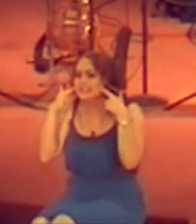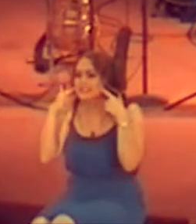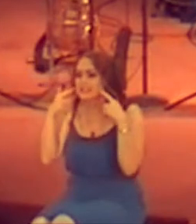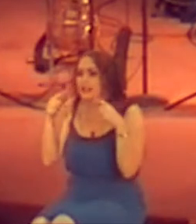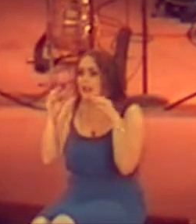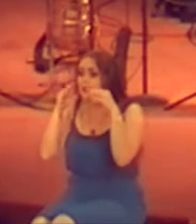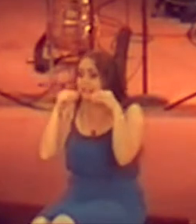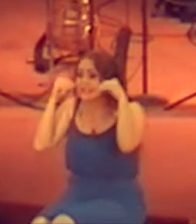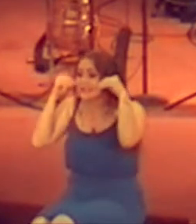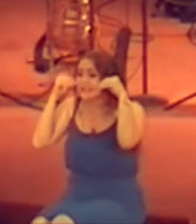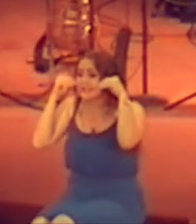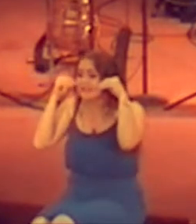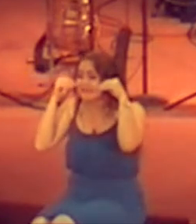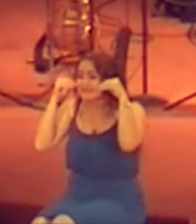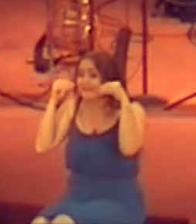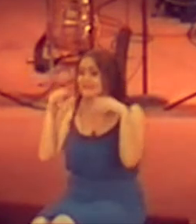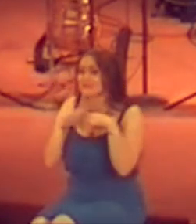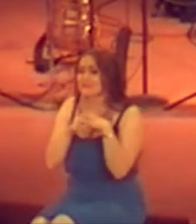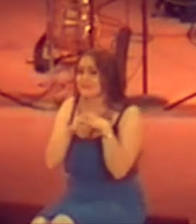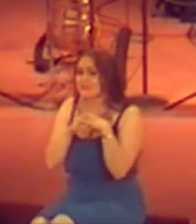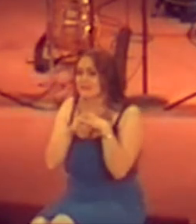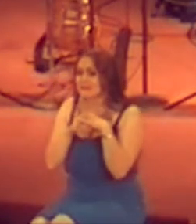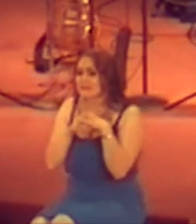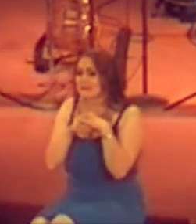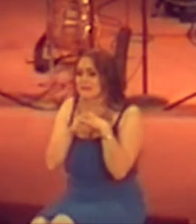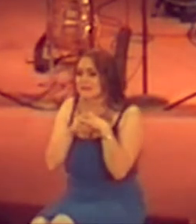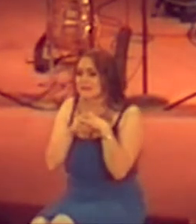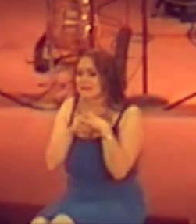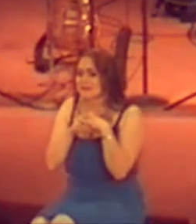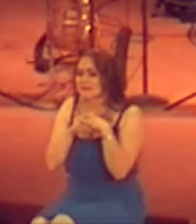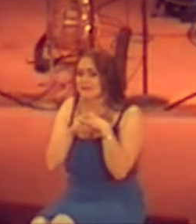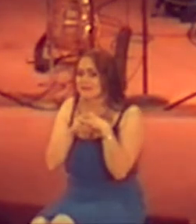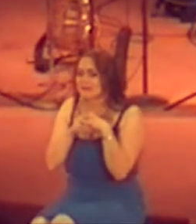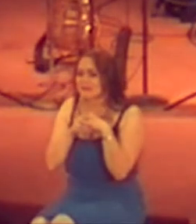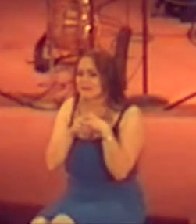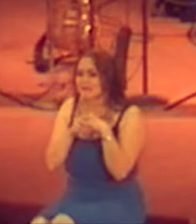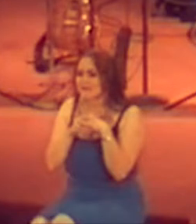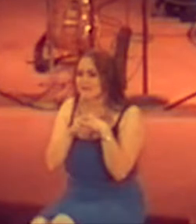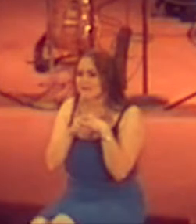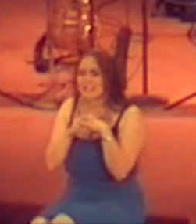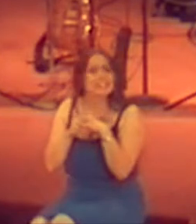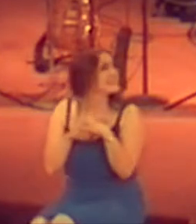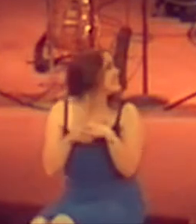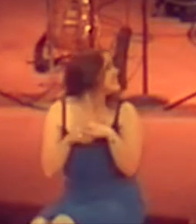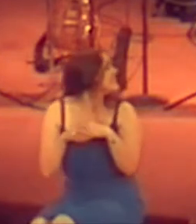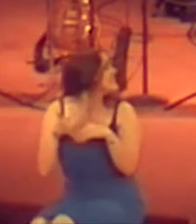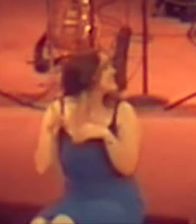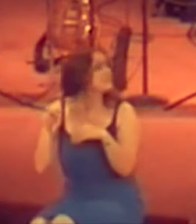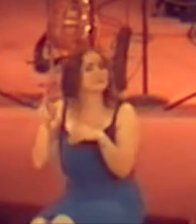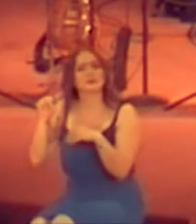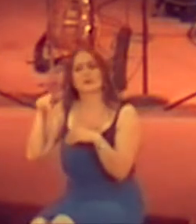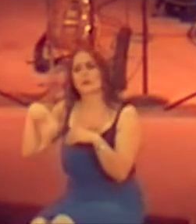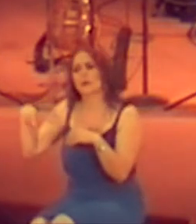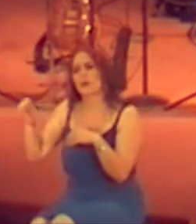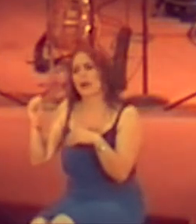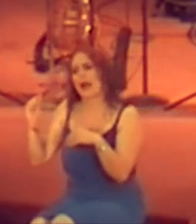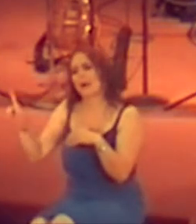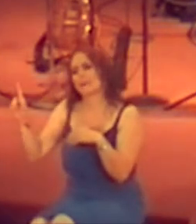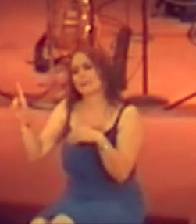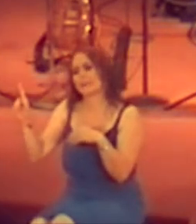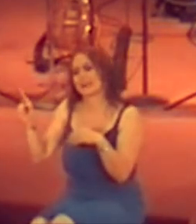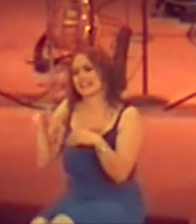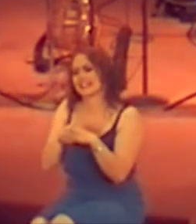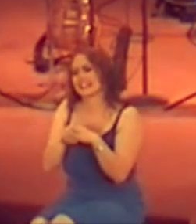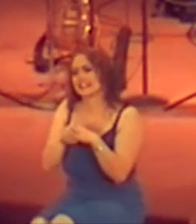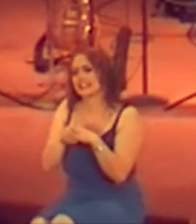rather the fat storages that God blessed me with, they retract. And they kind of push up against my eyelids, and in Devin's